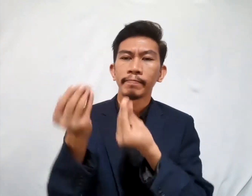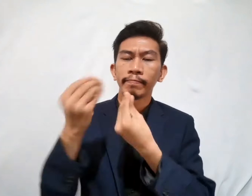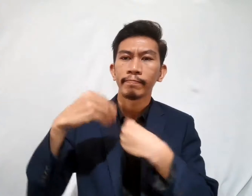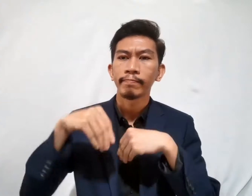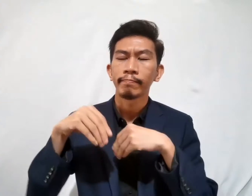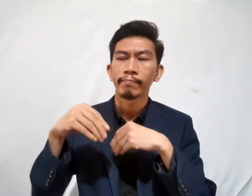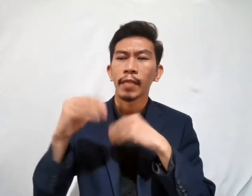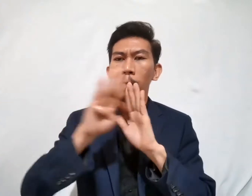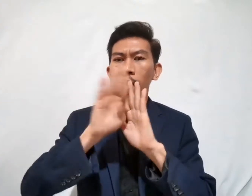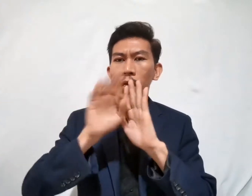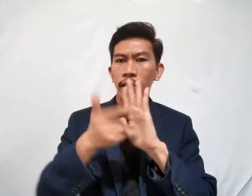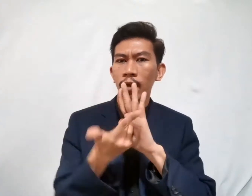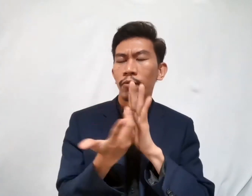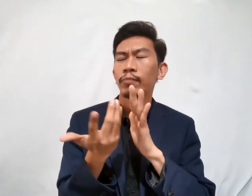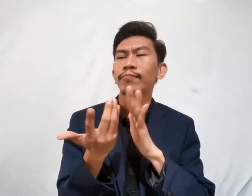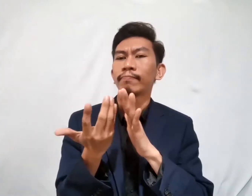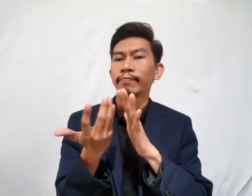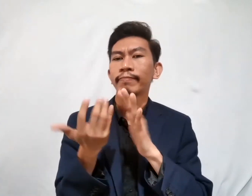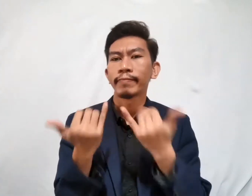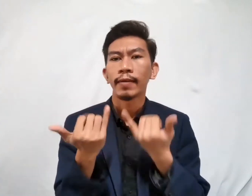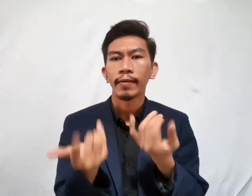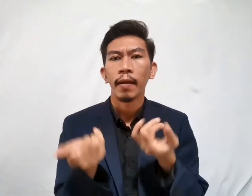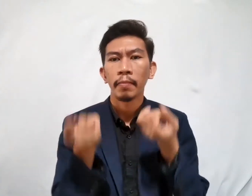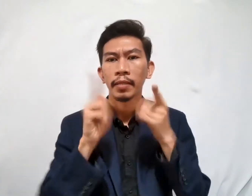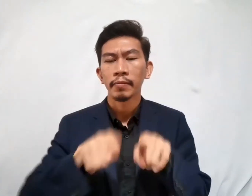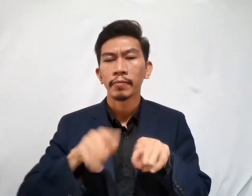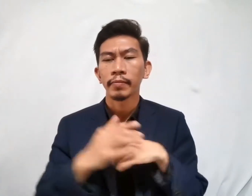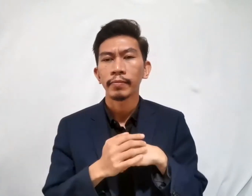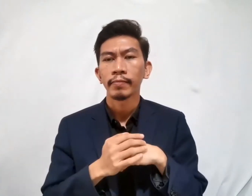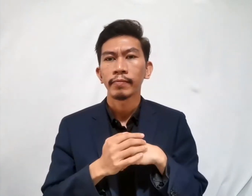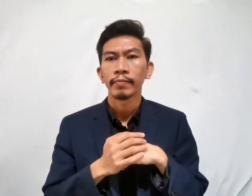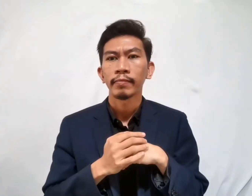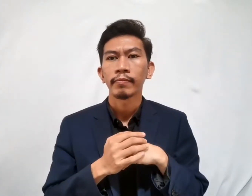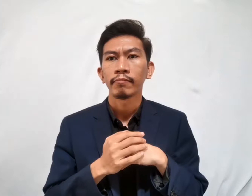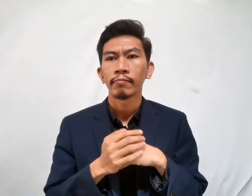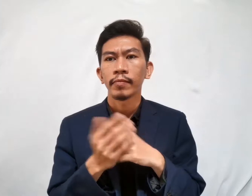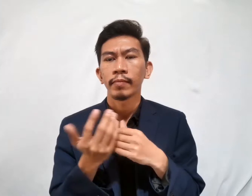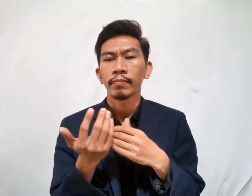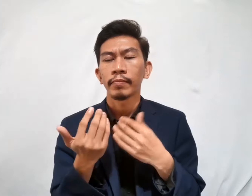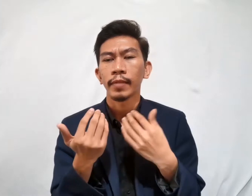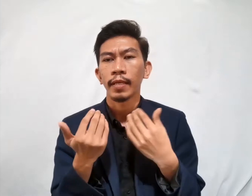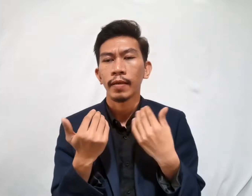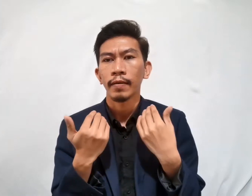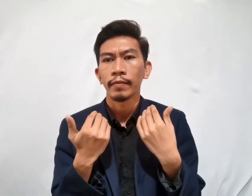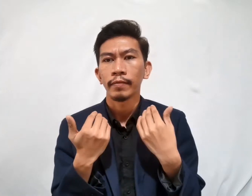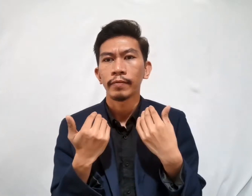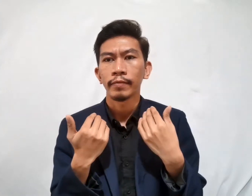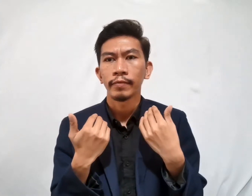overview of what's happening now so that there is some